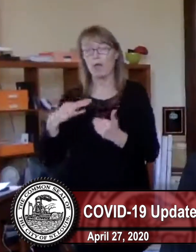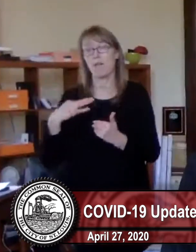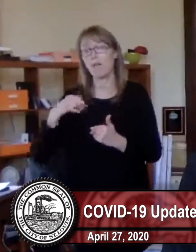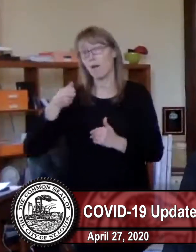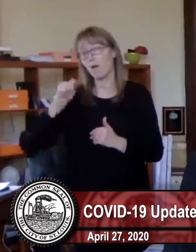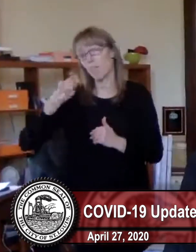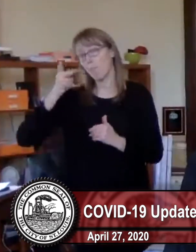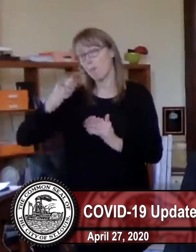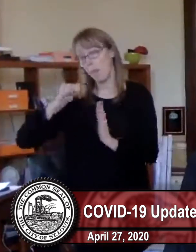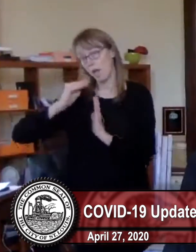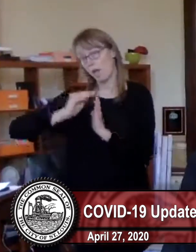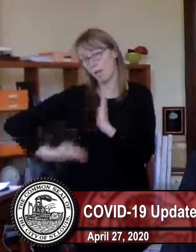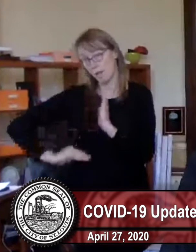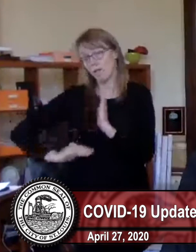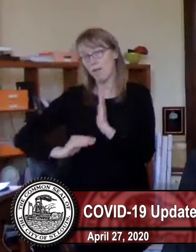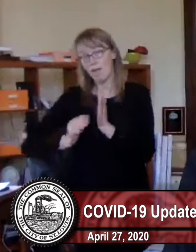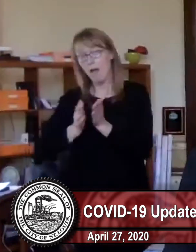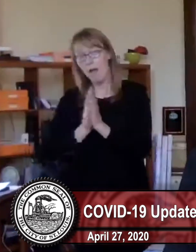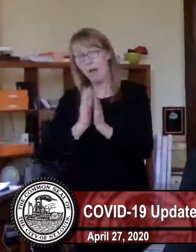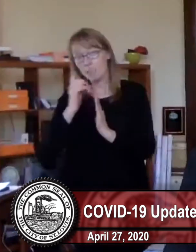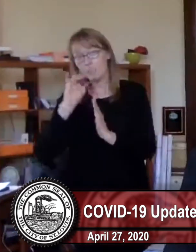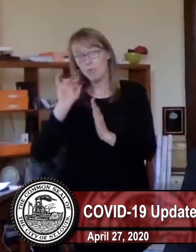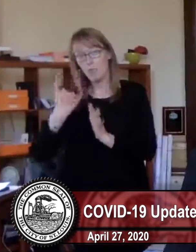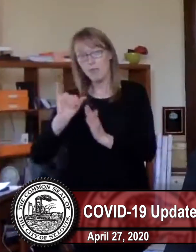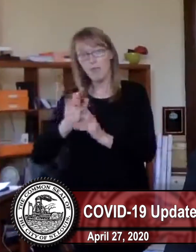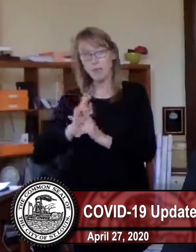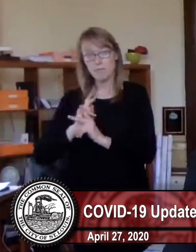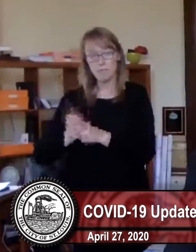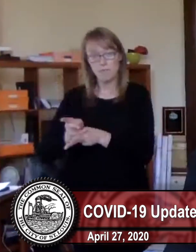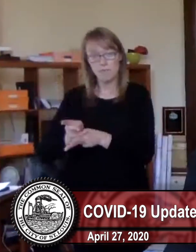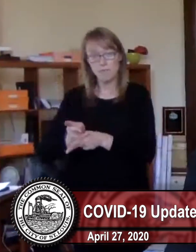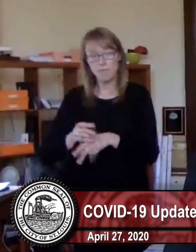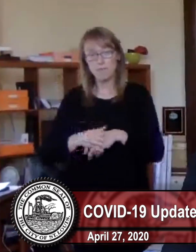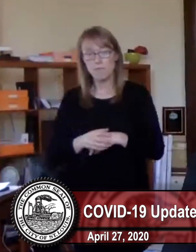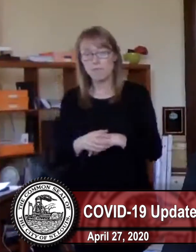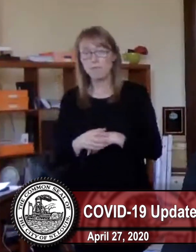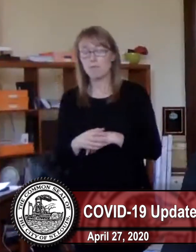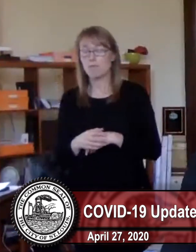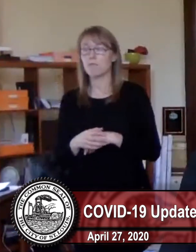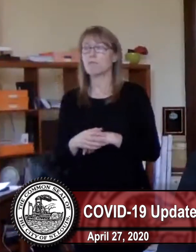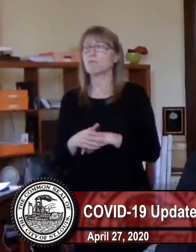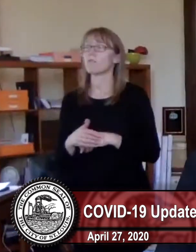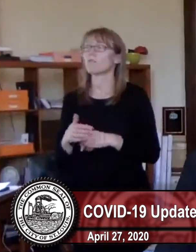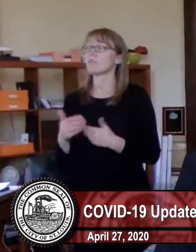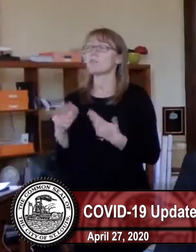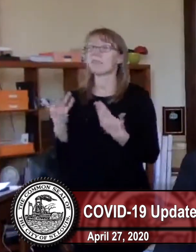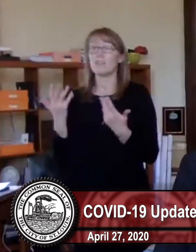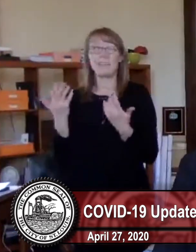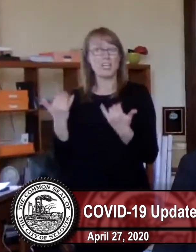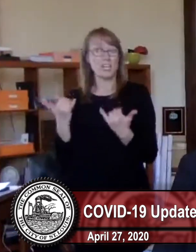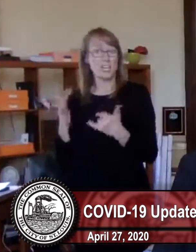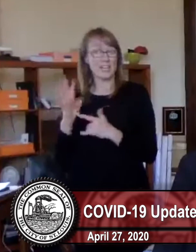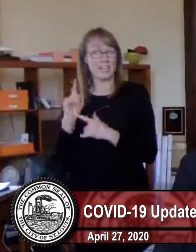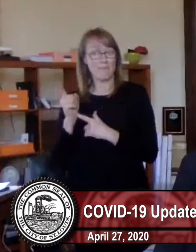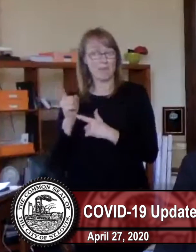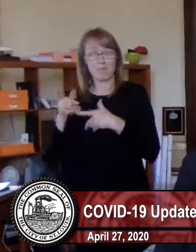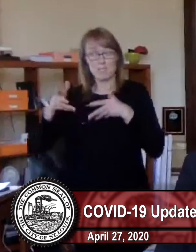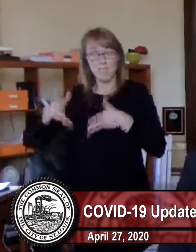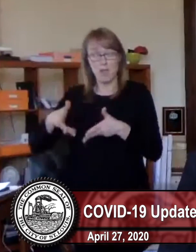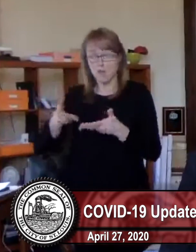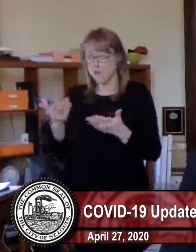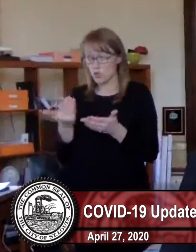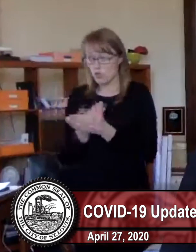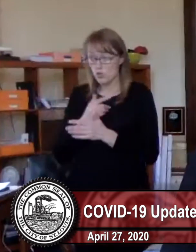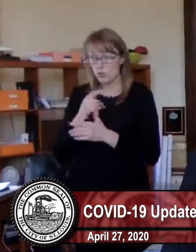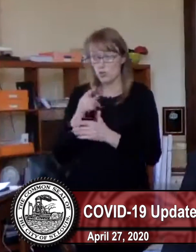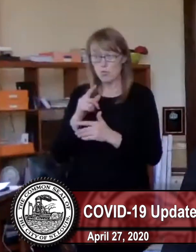but there will be more. We have about 5 minutes, and I don't have any new questions unless you have anything